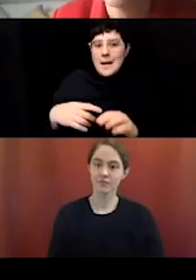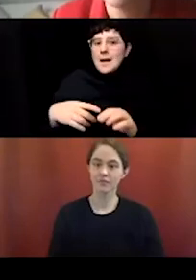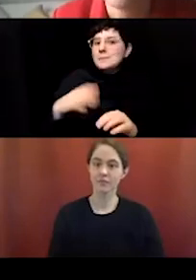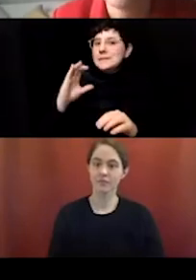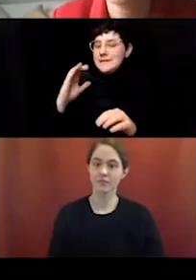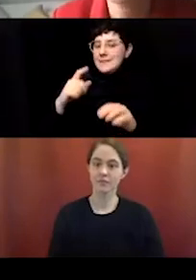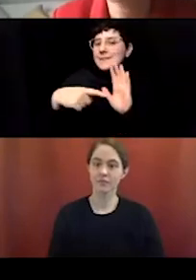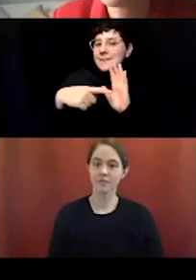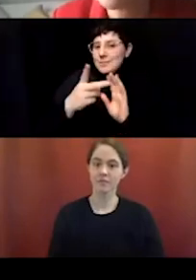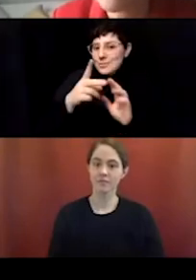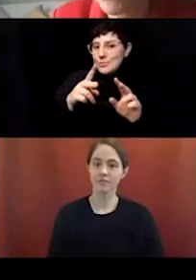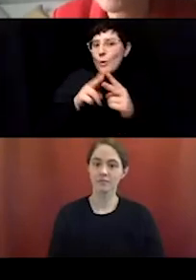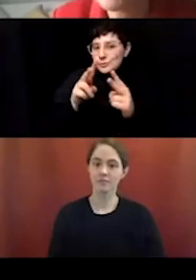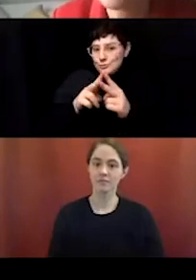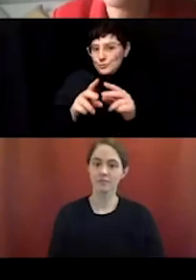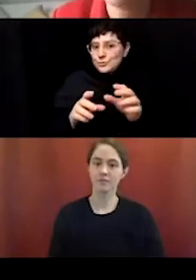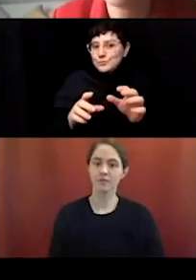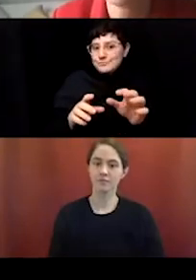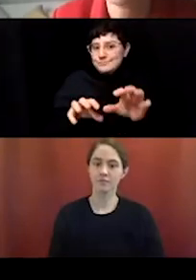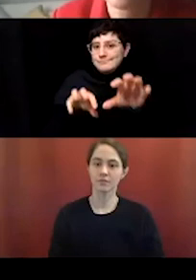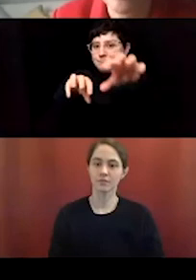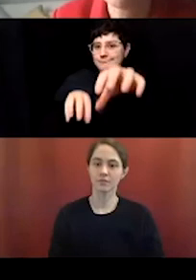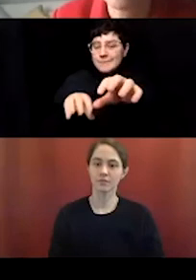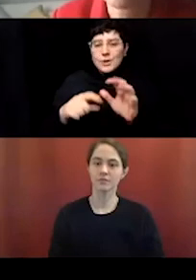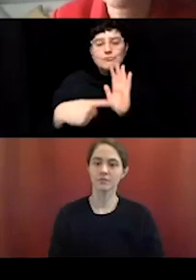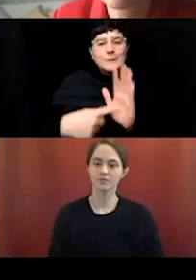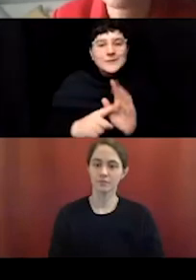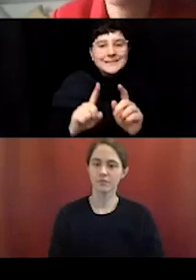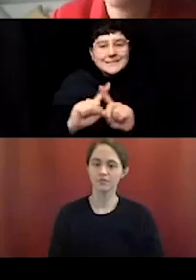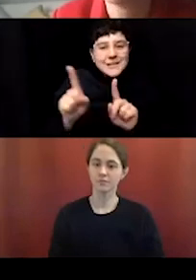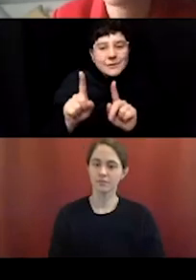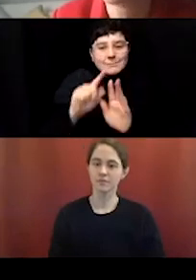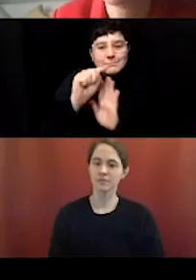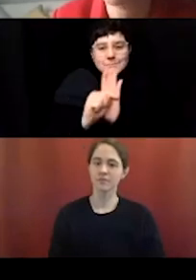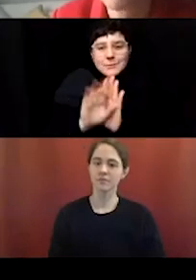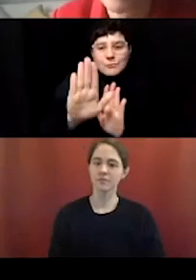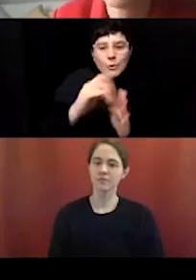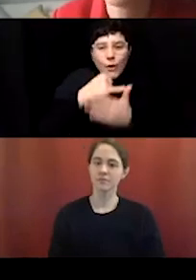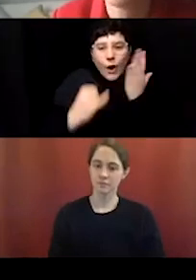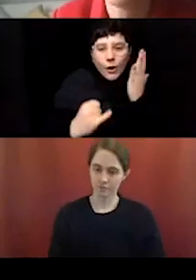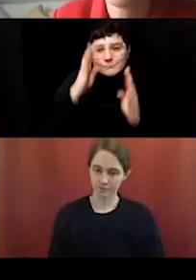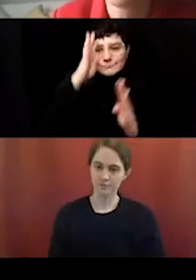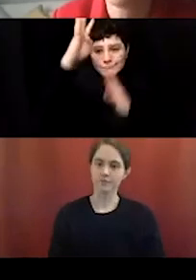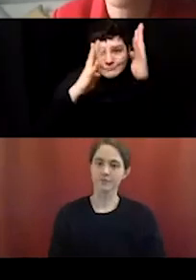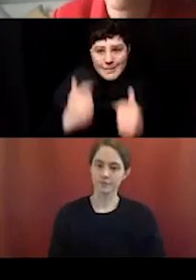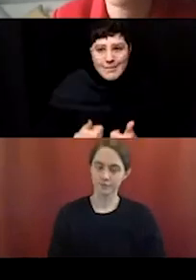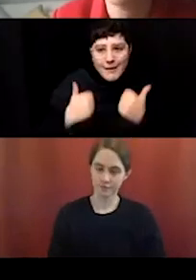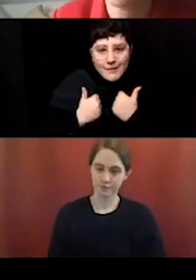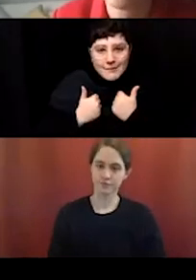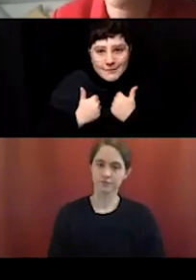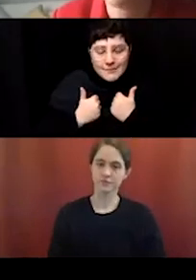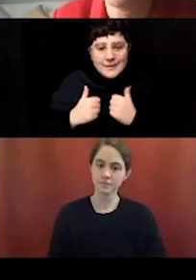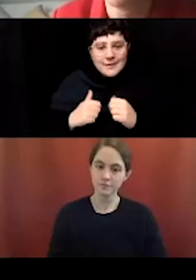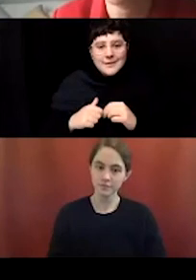life. And I'm inviting all the visitors to come and see Moshe's brilliant work in the